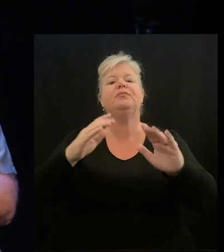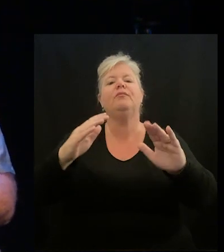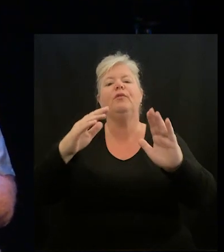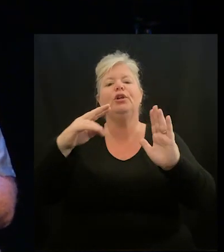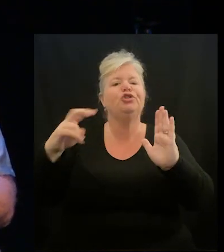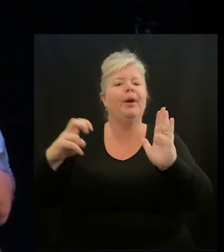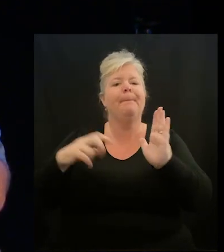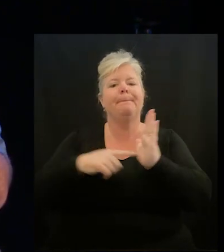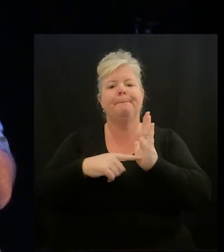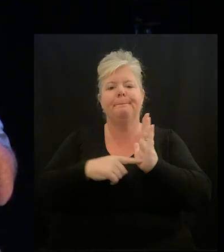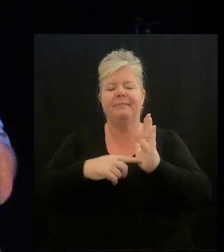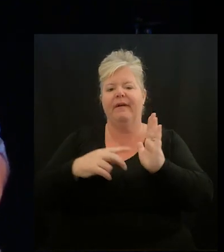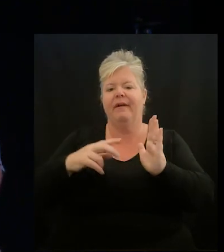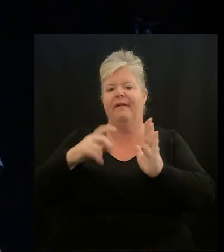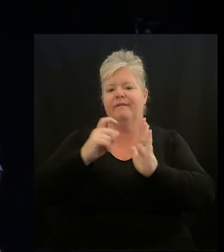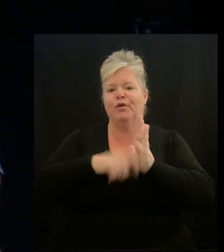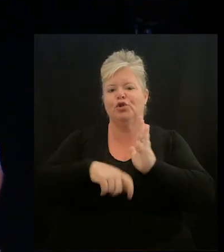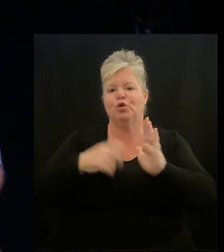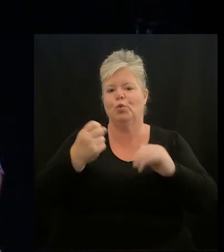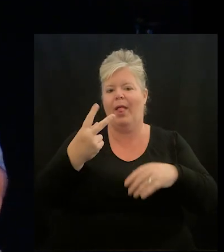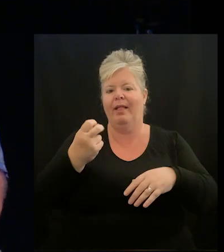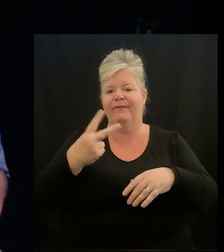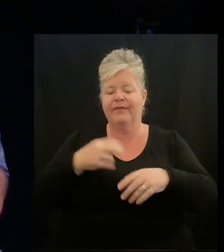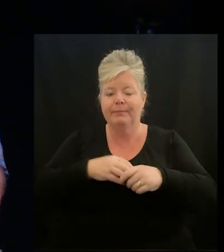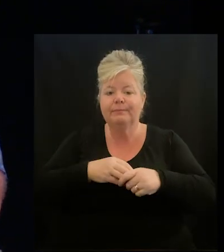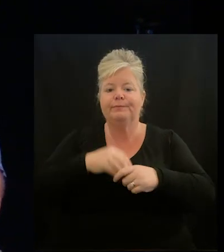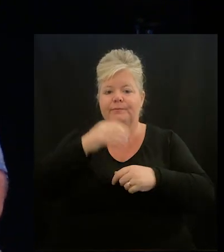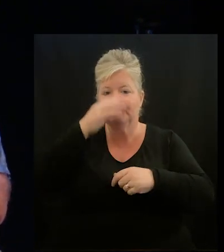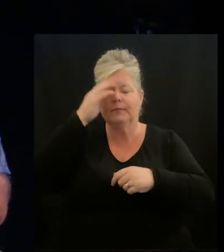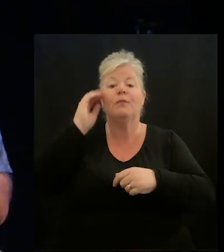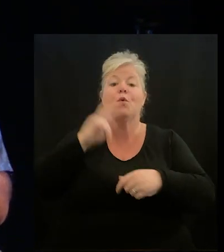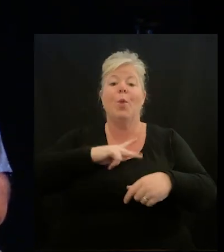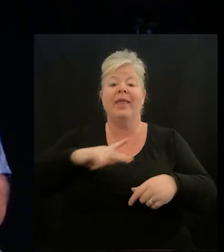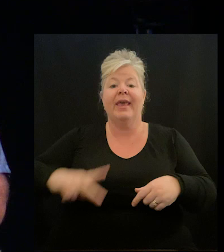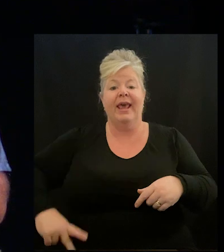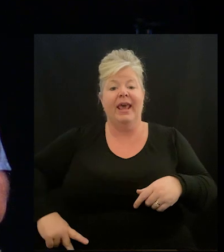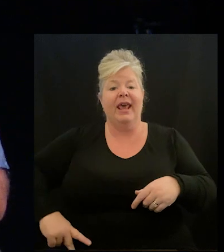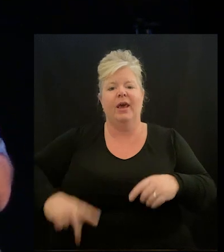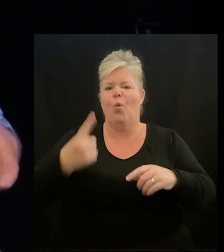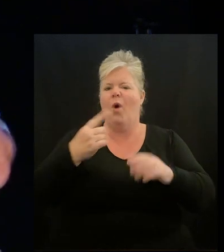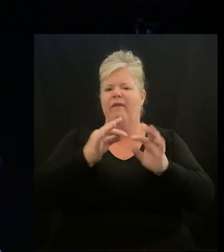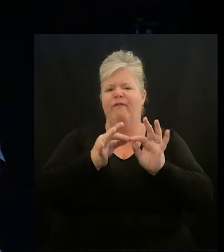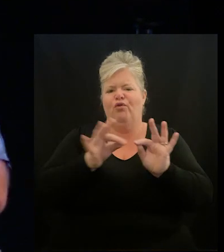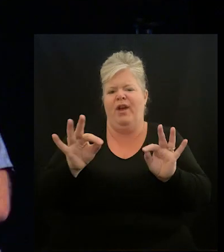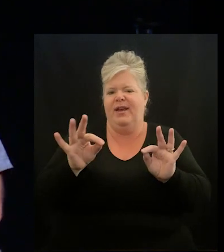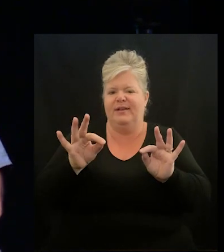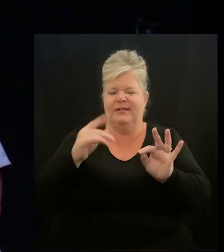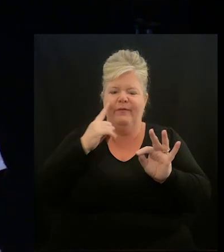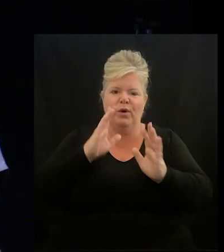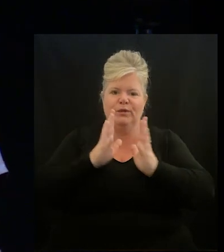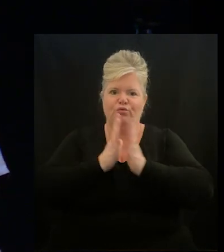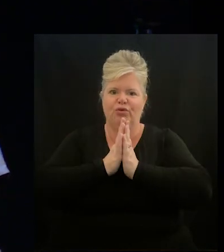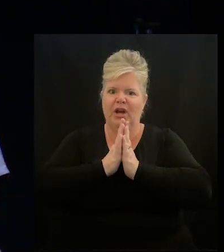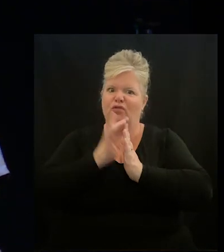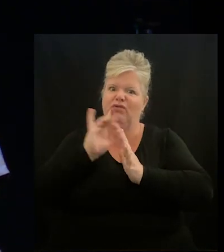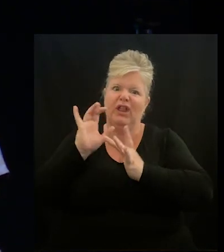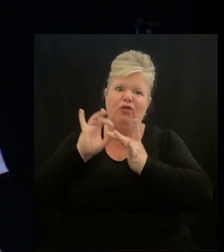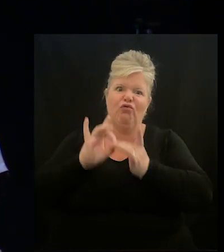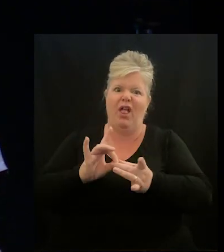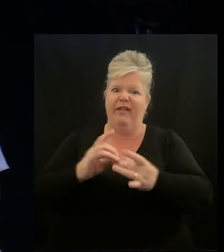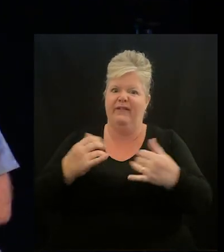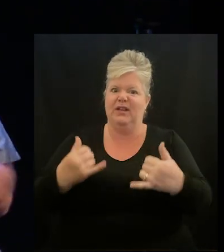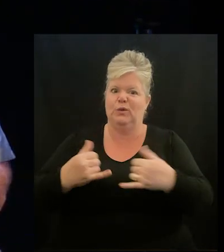in verse 12, because Jehoshaphat says something here in his prayer that I think is so relevant for the time that we live